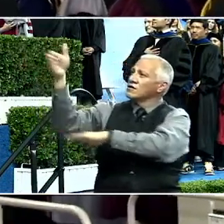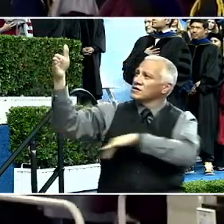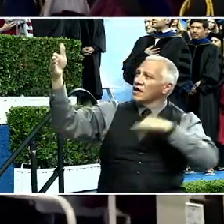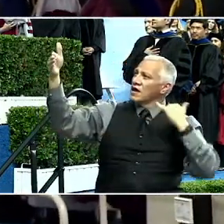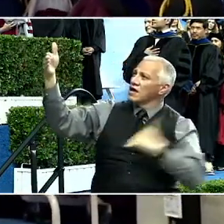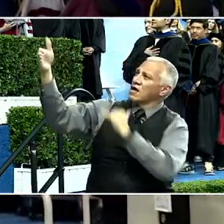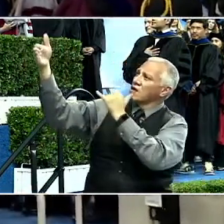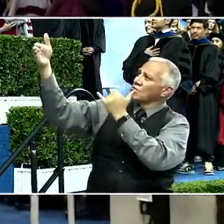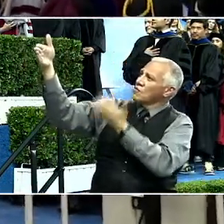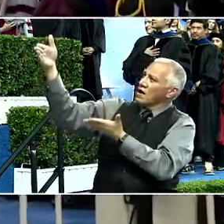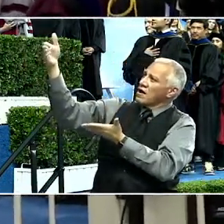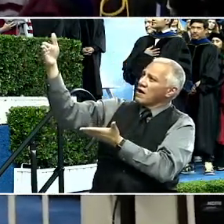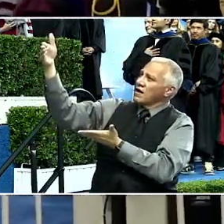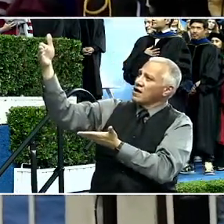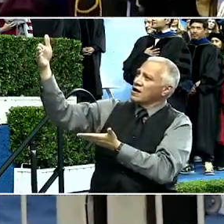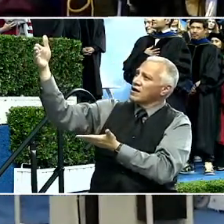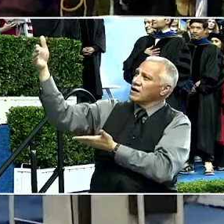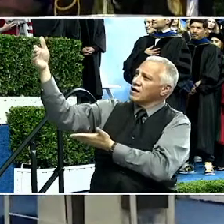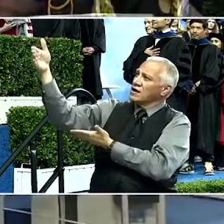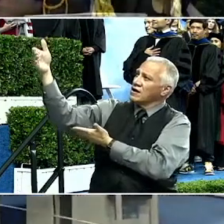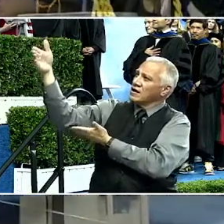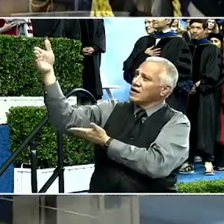banner yet